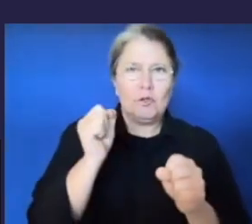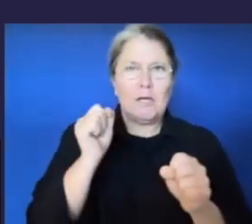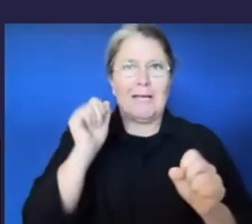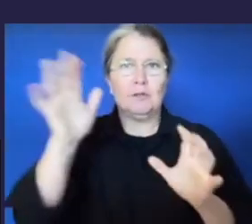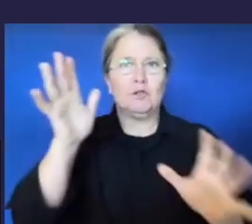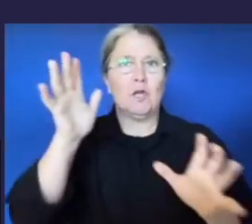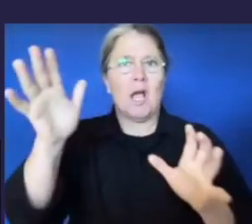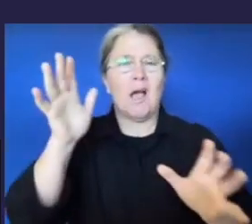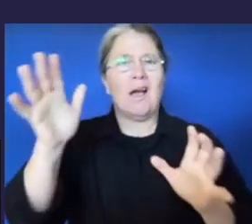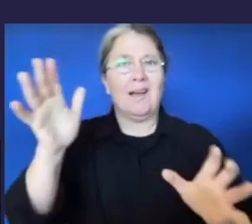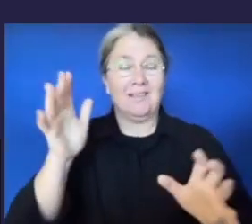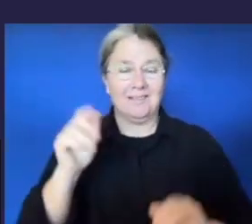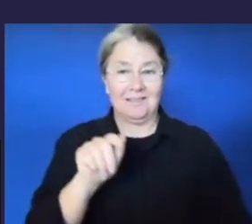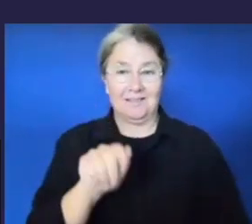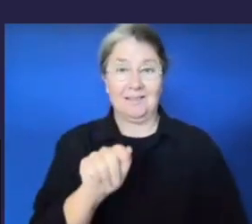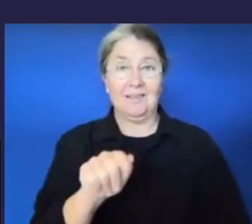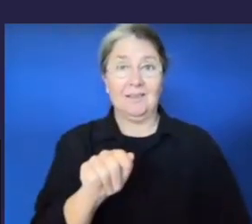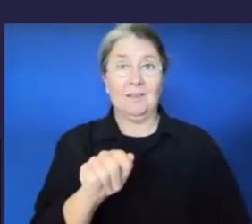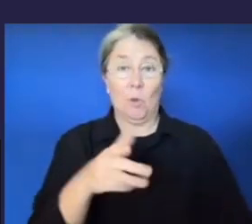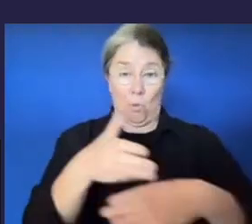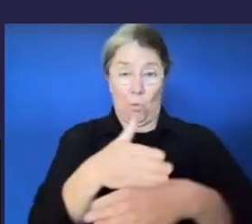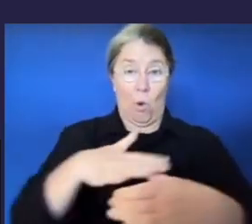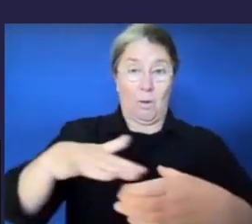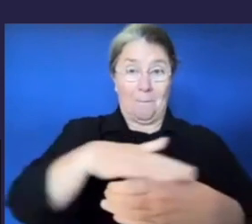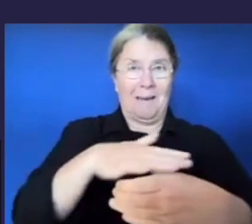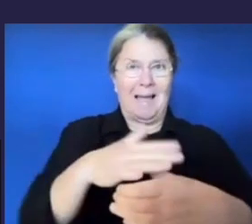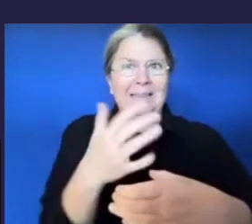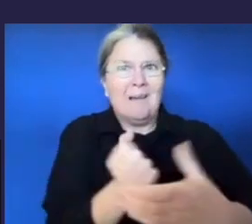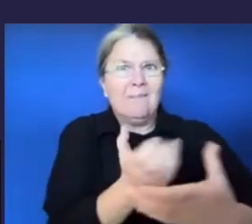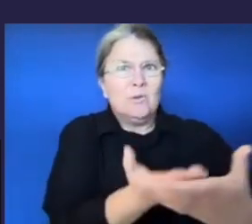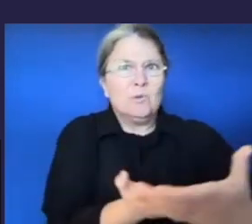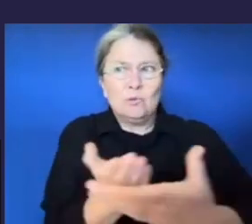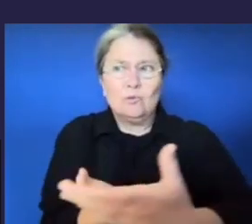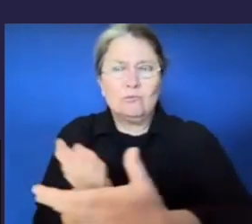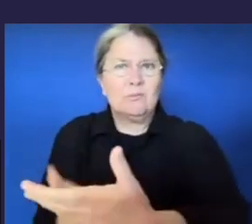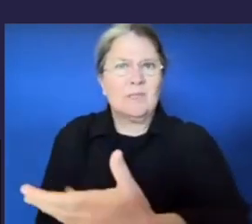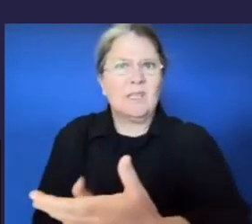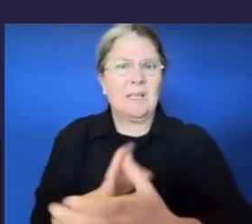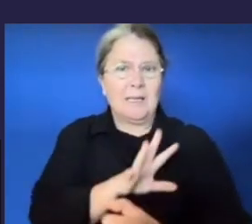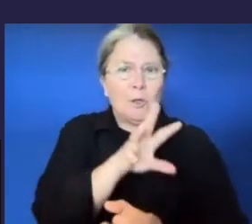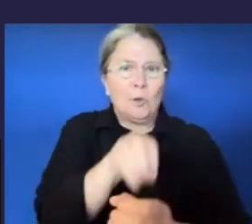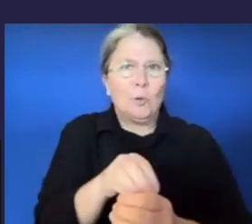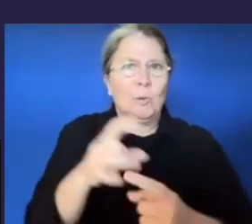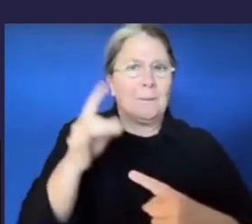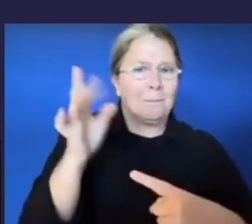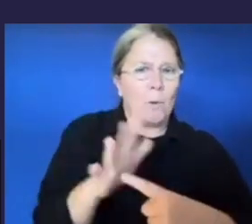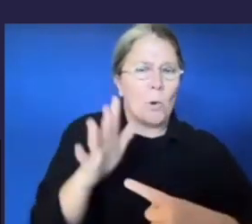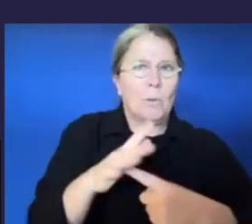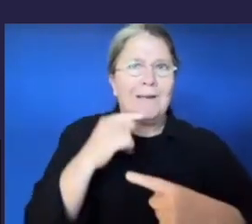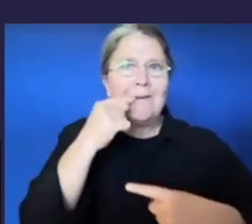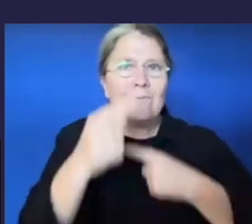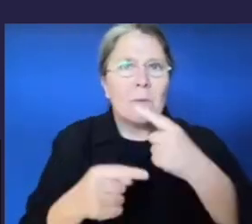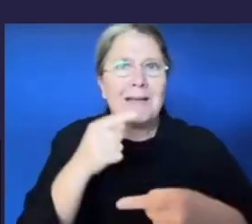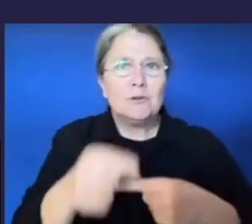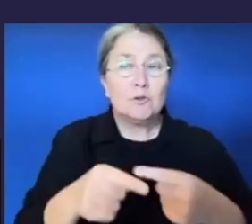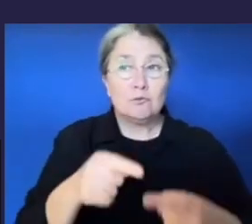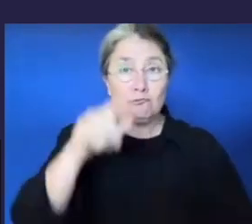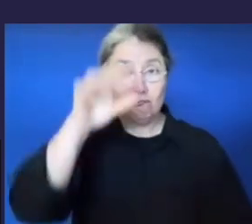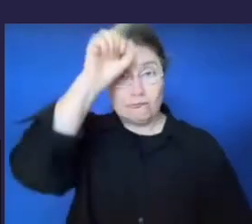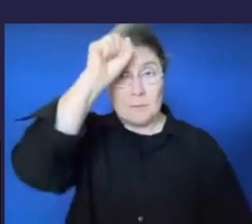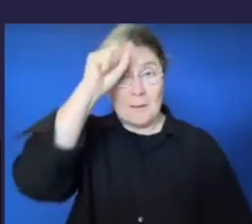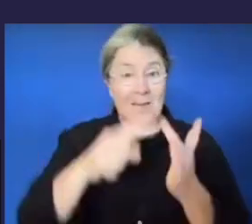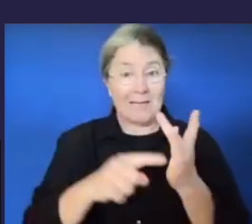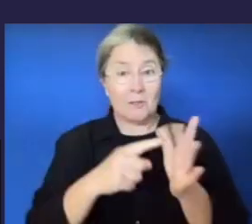Those stories serve a purpose. They often contain important information about people and norms. Remember when Janice got caught smoking in her